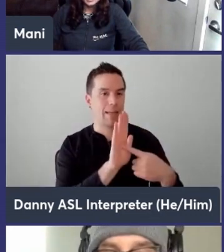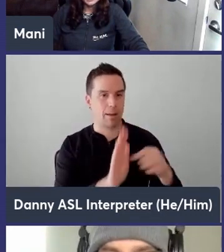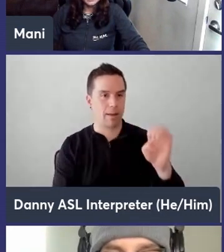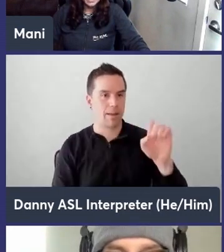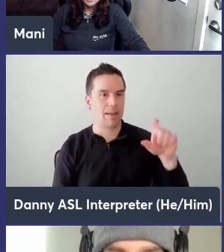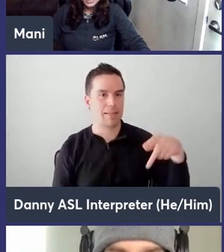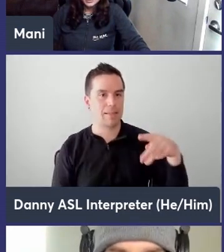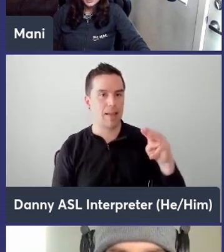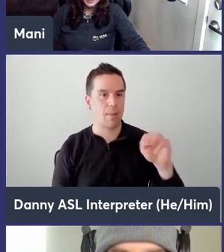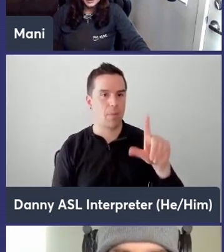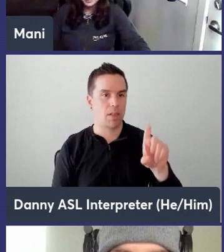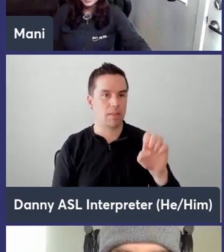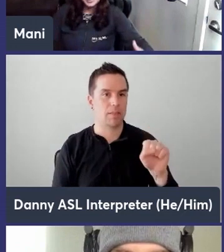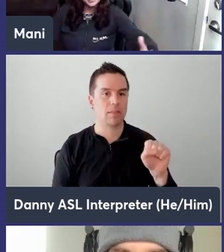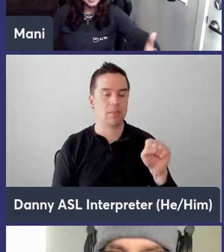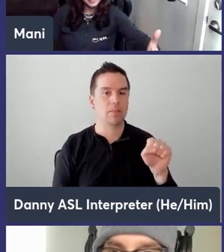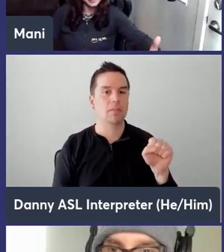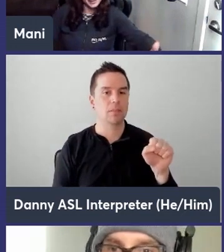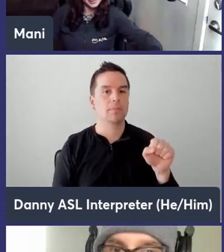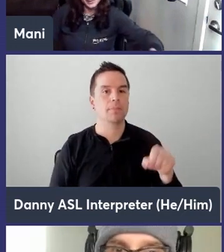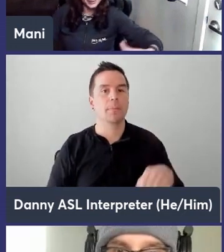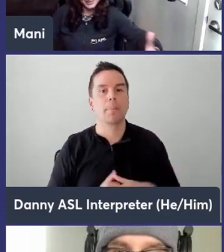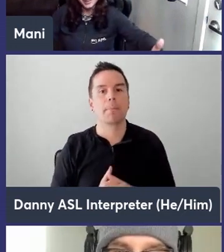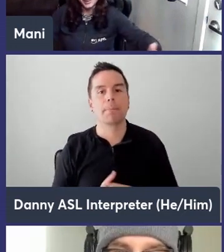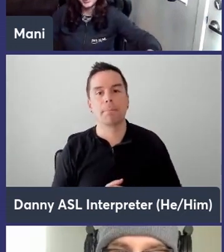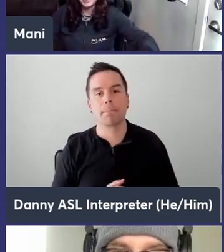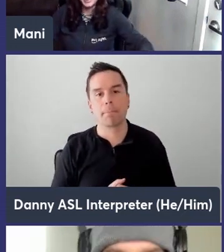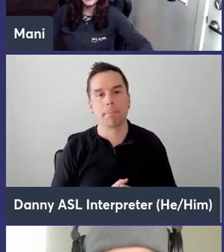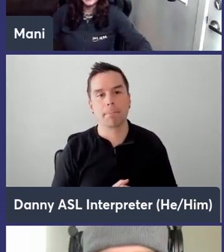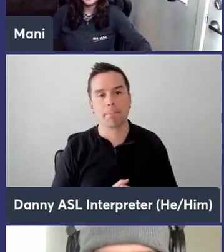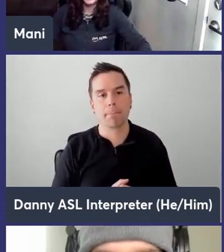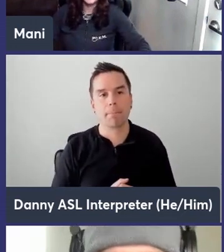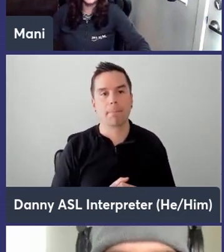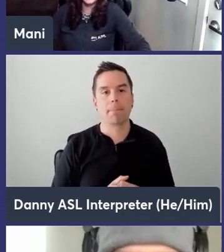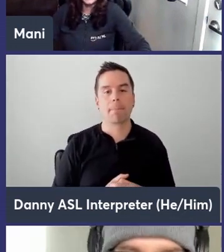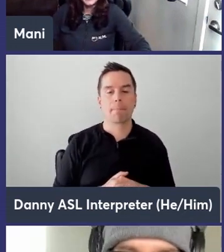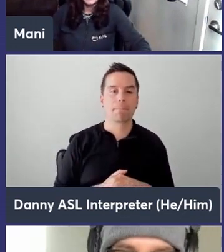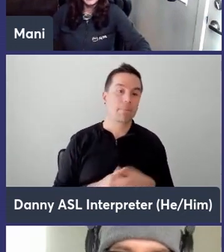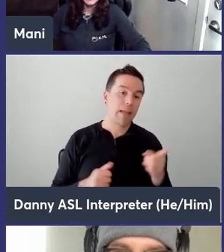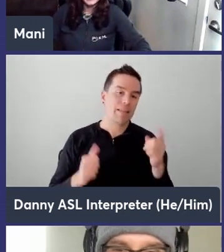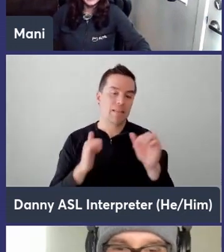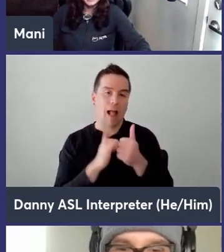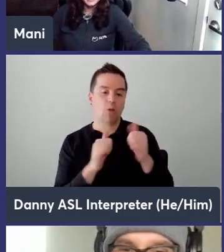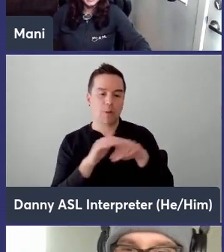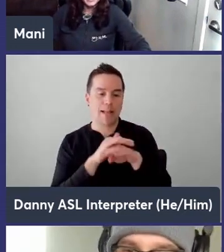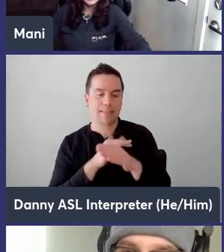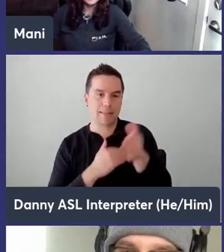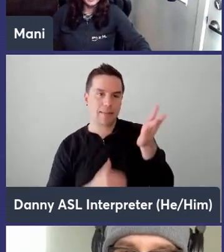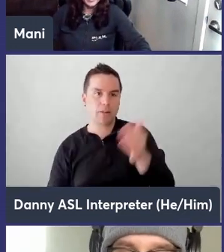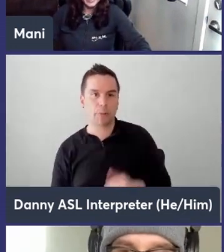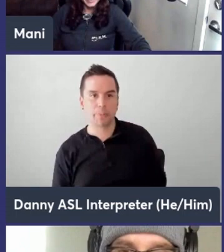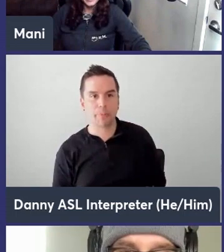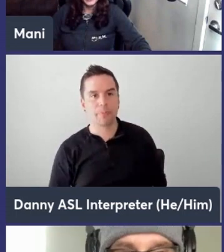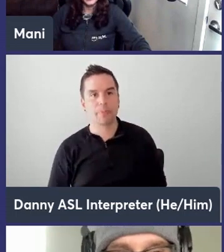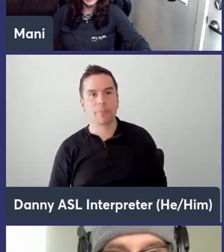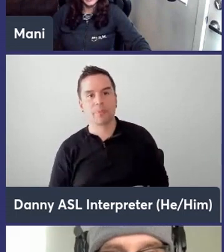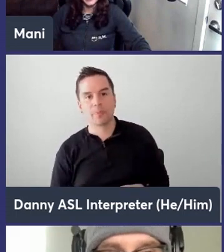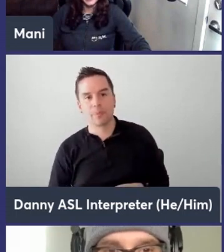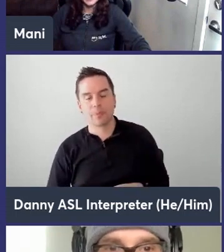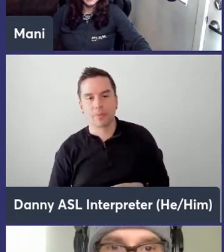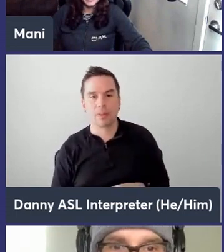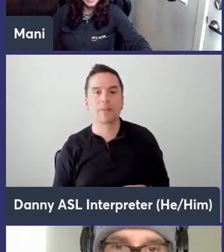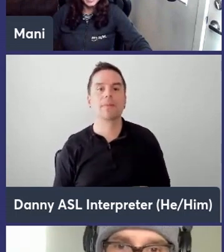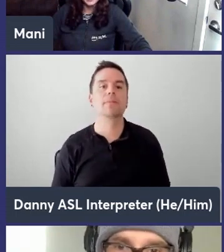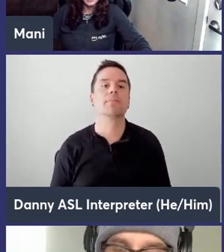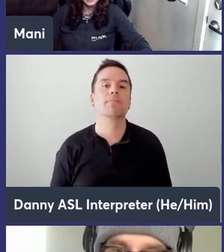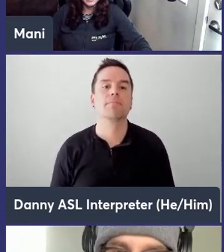And I was actually ready with the SageMaker experiment, so this is how you can access. But just pivoting from here